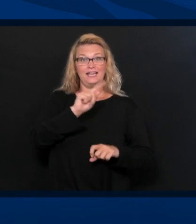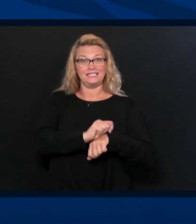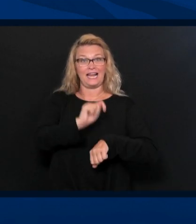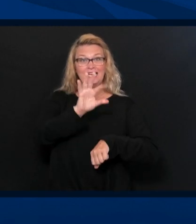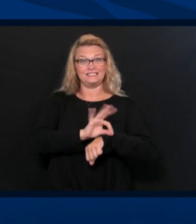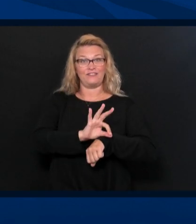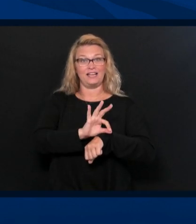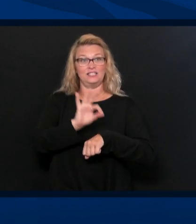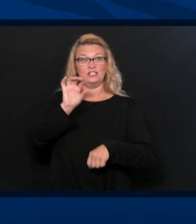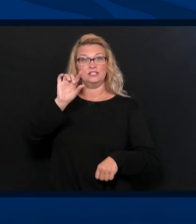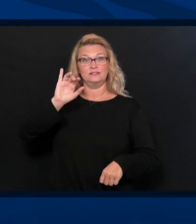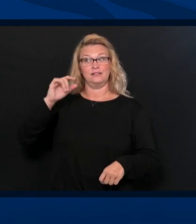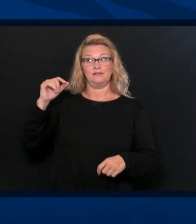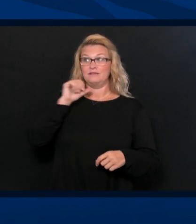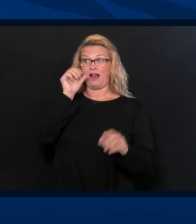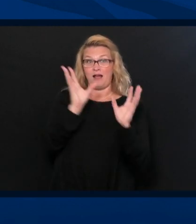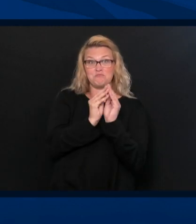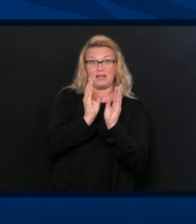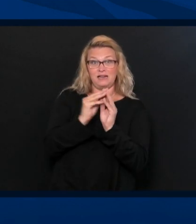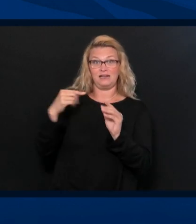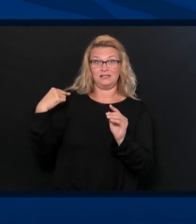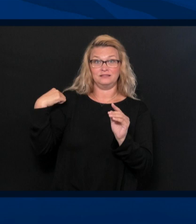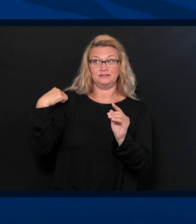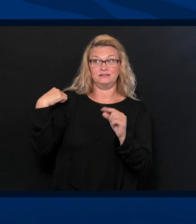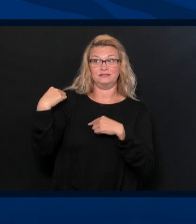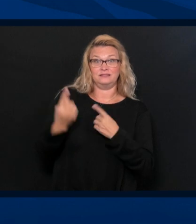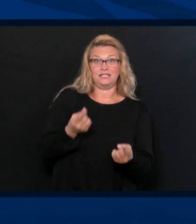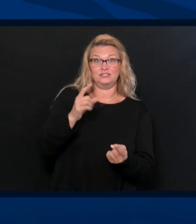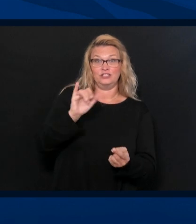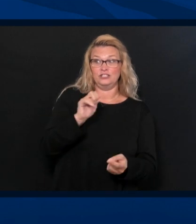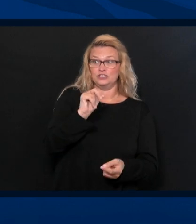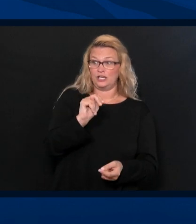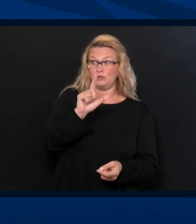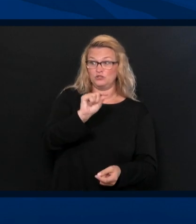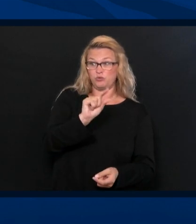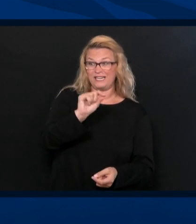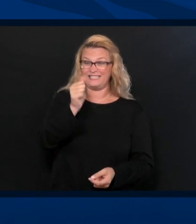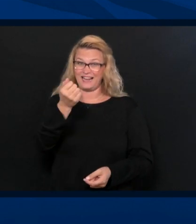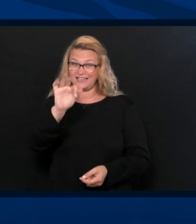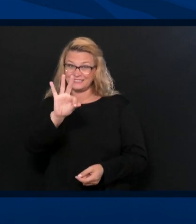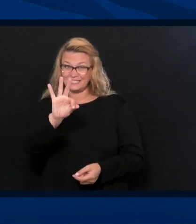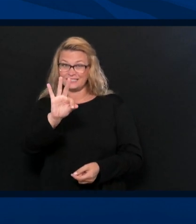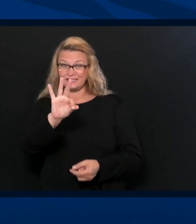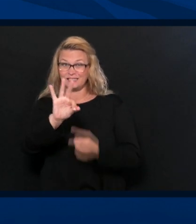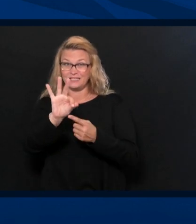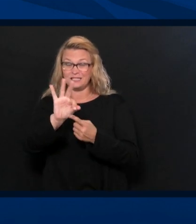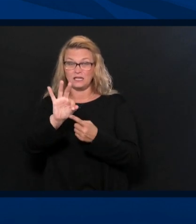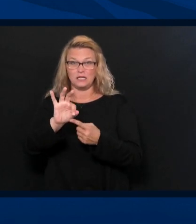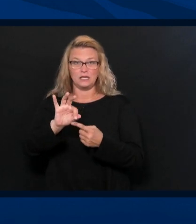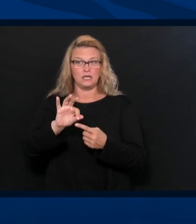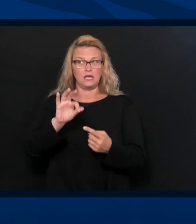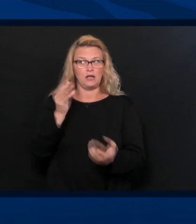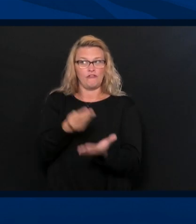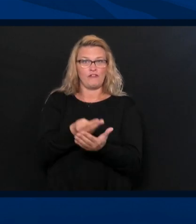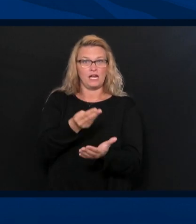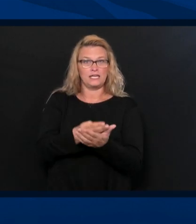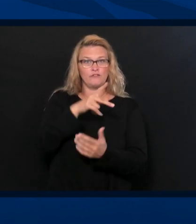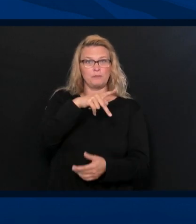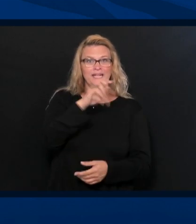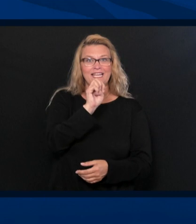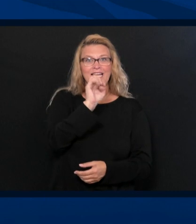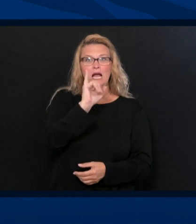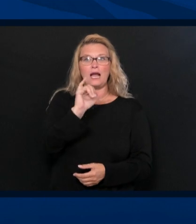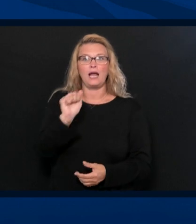January of 2019? When will it meet again? And is there a plan right now for long-term funding for PEIA?